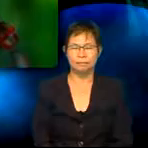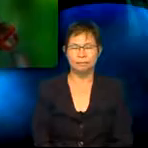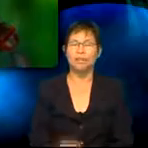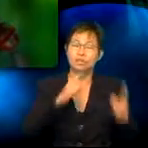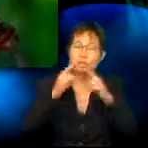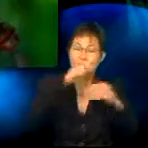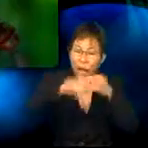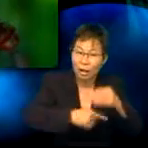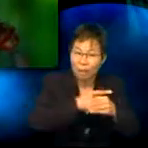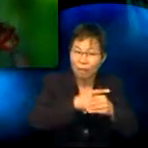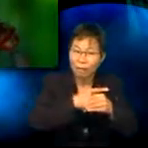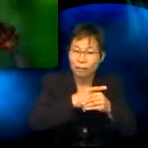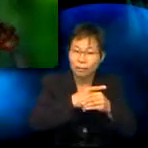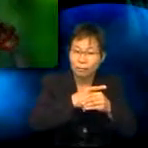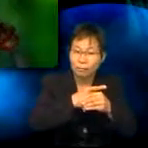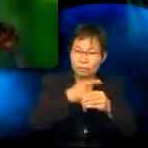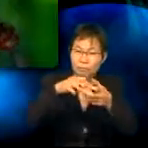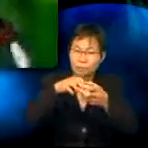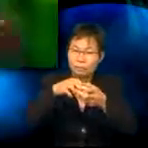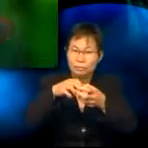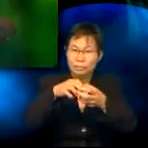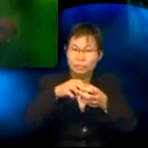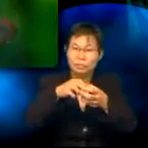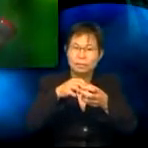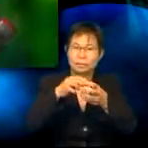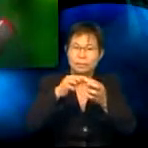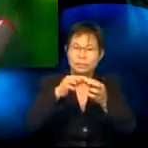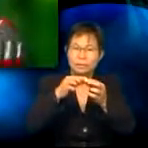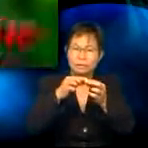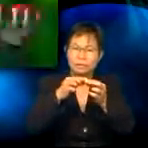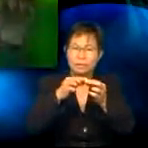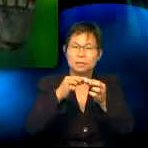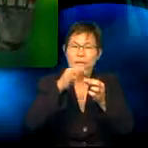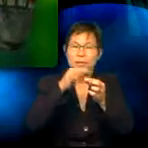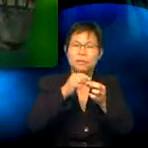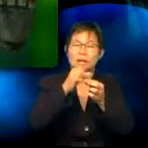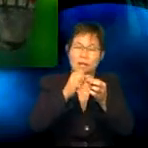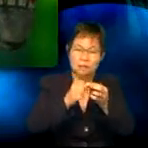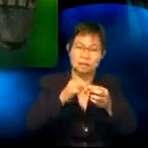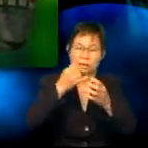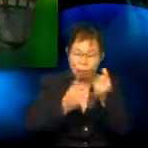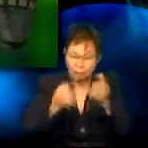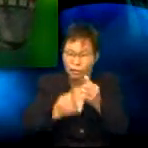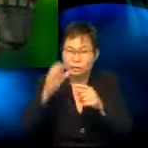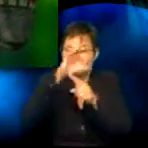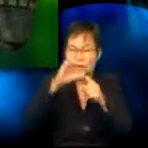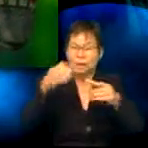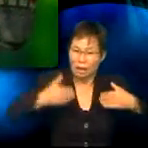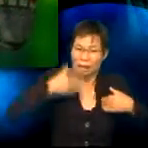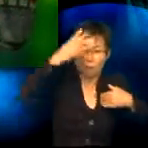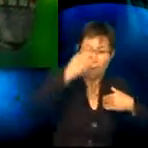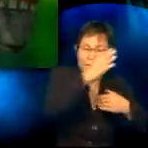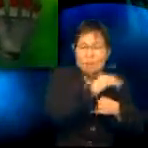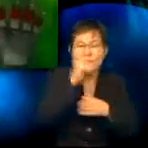Talking about gametes. Well, a gamete is a reproductive cell. There are male and female